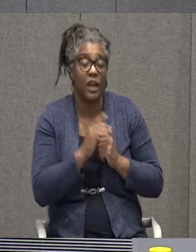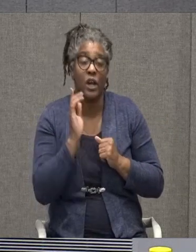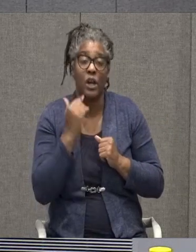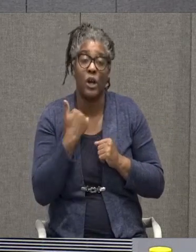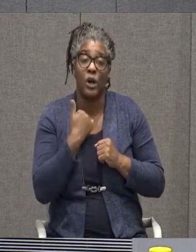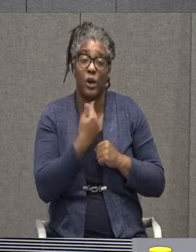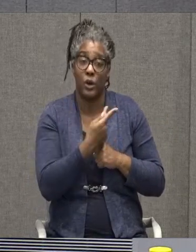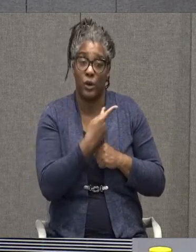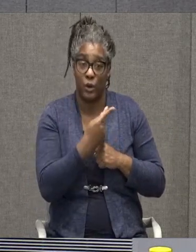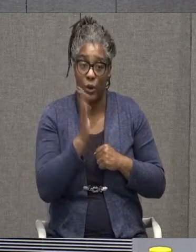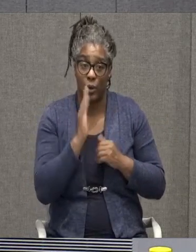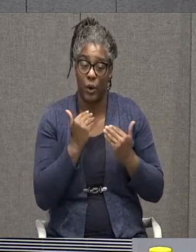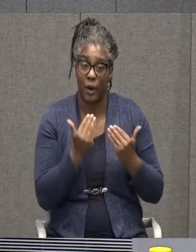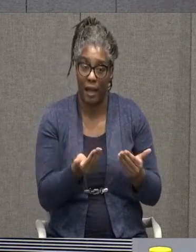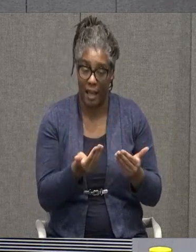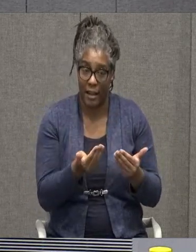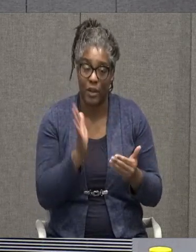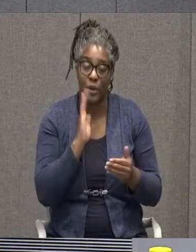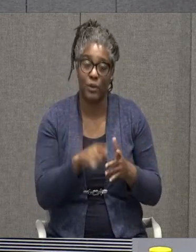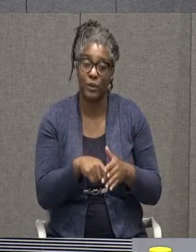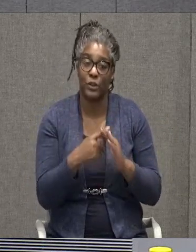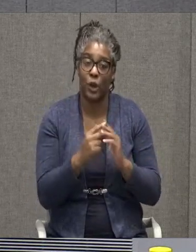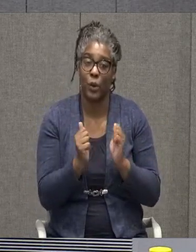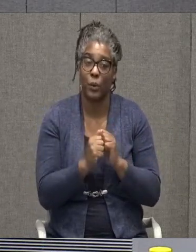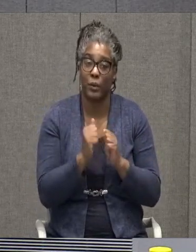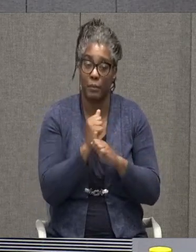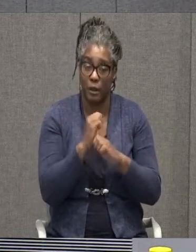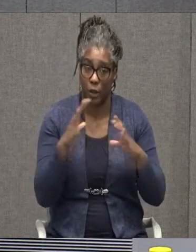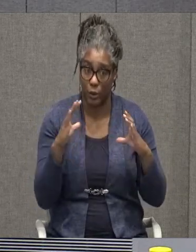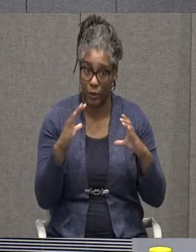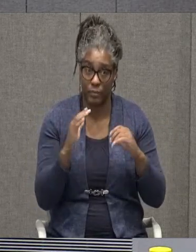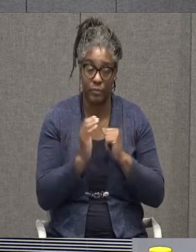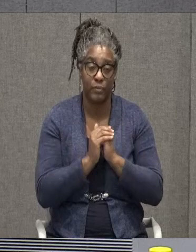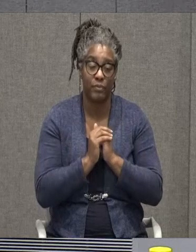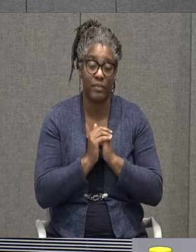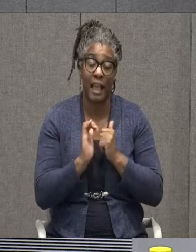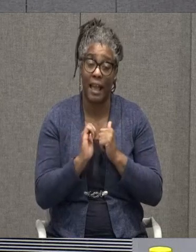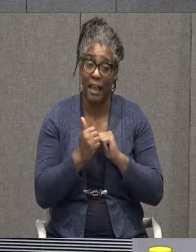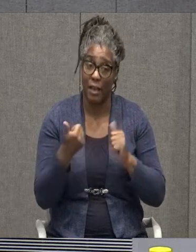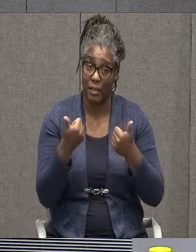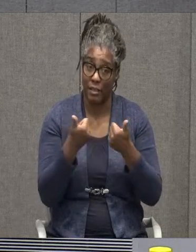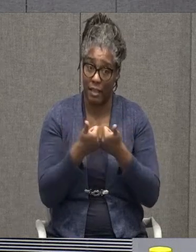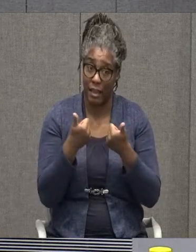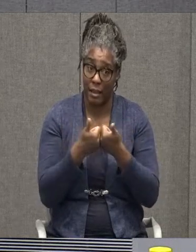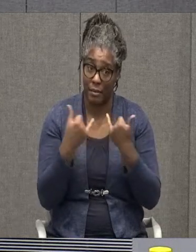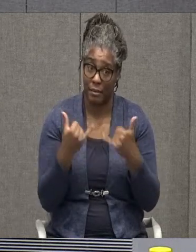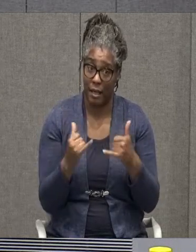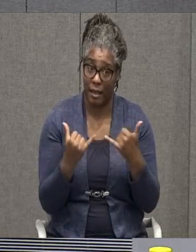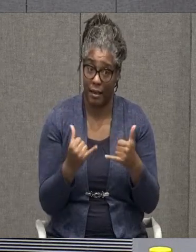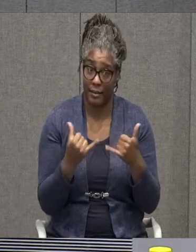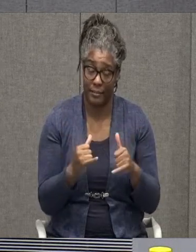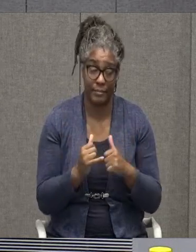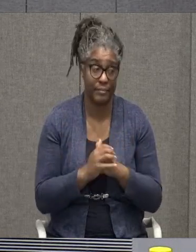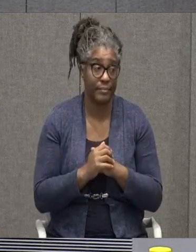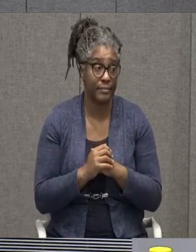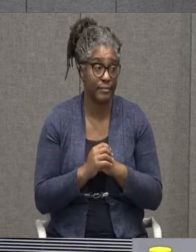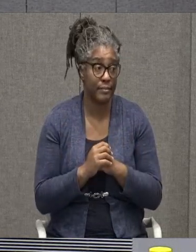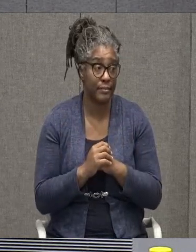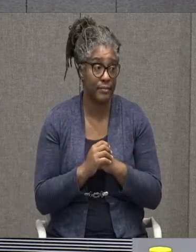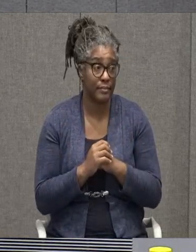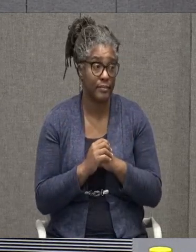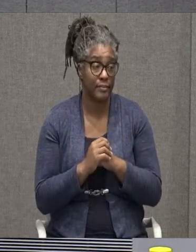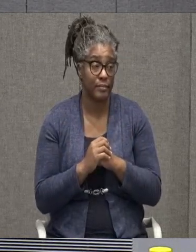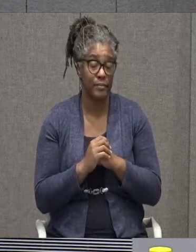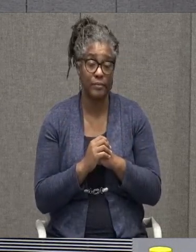gonna start with a balloon, all right? And how this game is played is